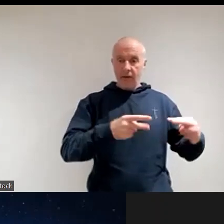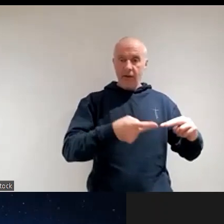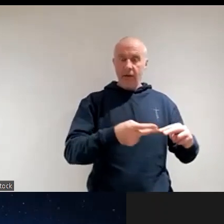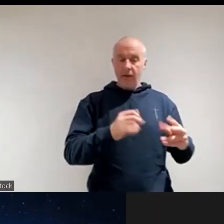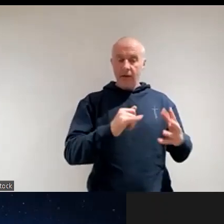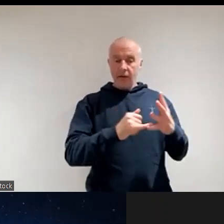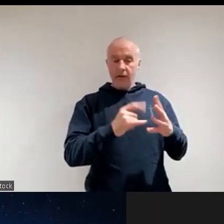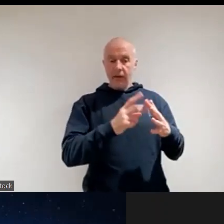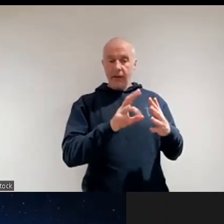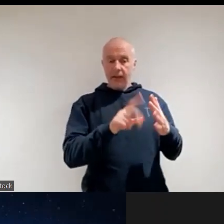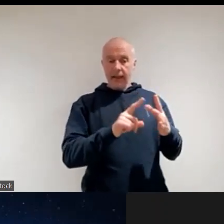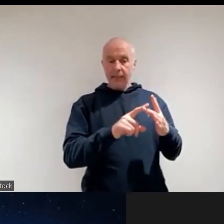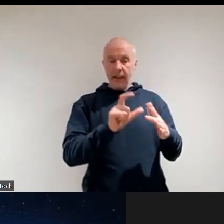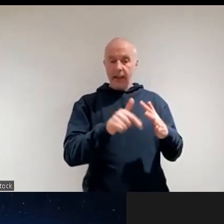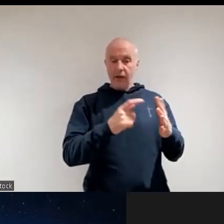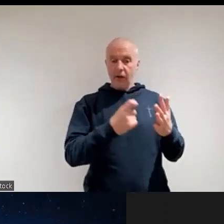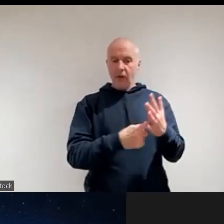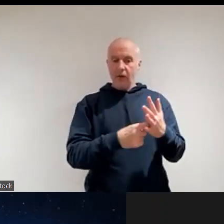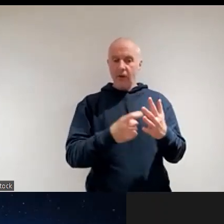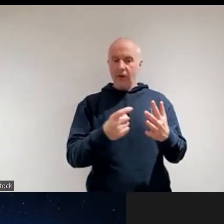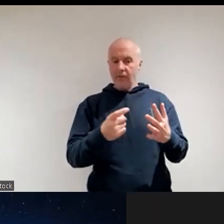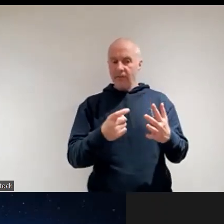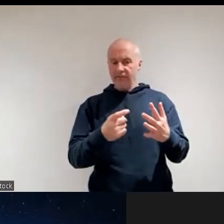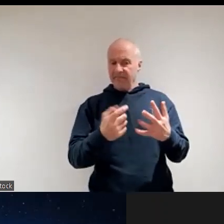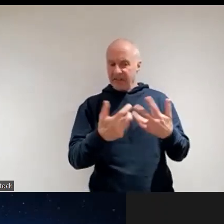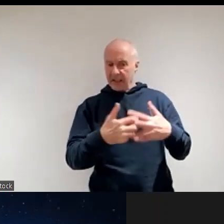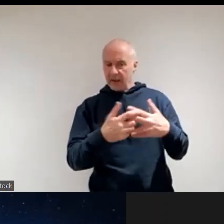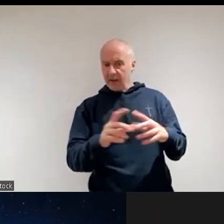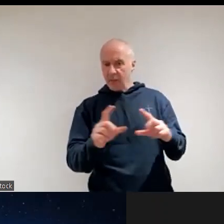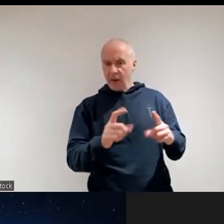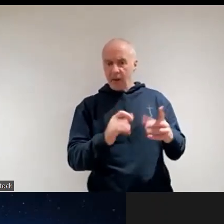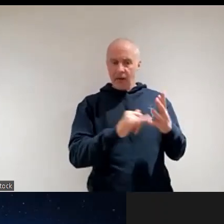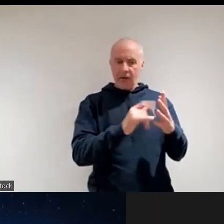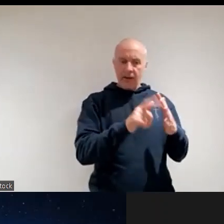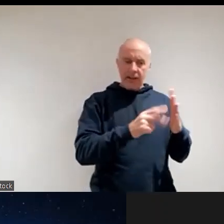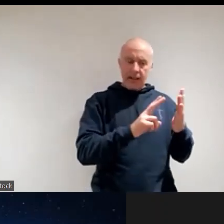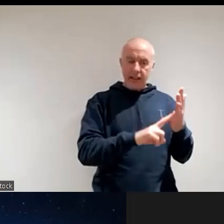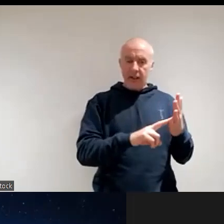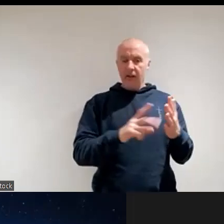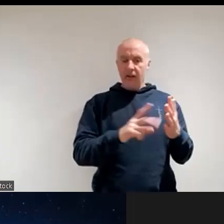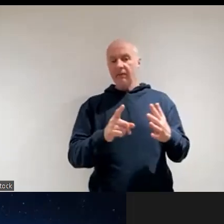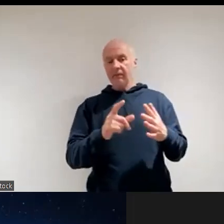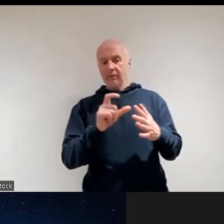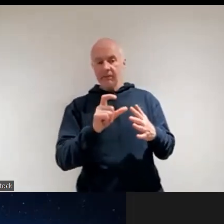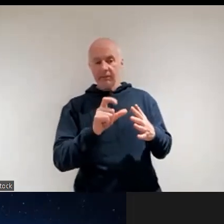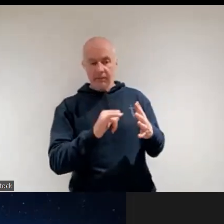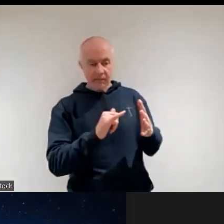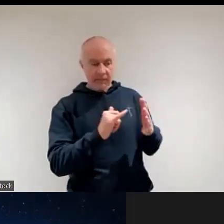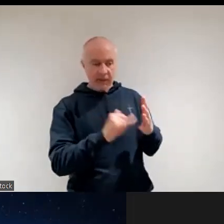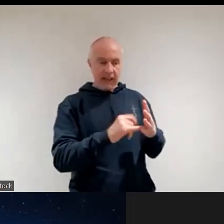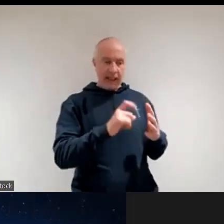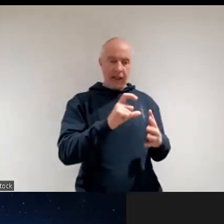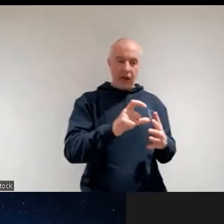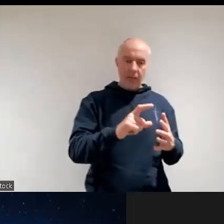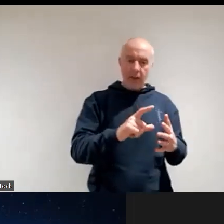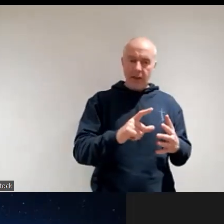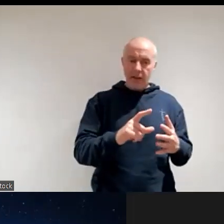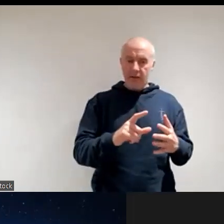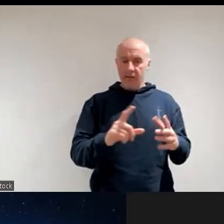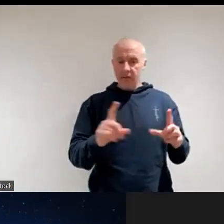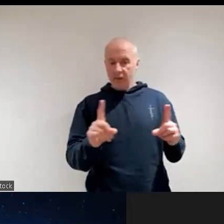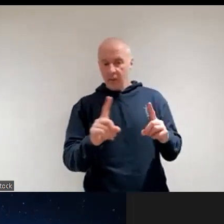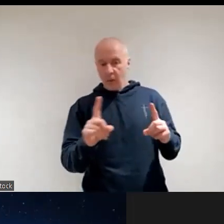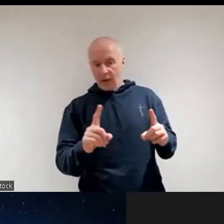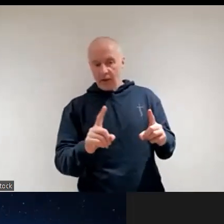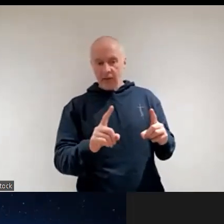semiconductor technologies are used in the inverters? Is it silicon carbide, gallium nitride? What are you using, or what are you aware of being used in the